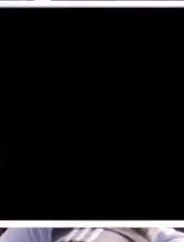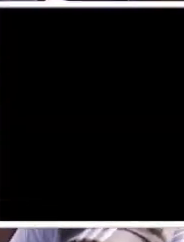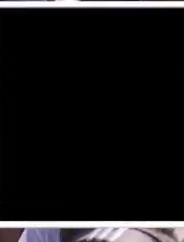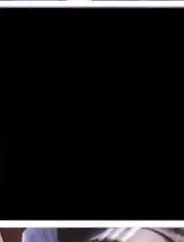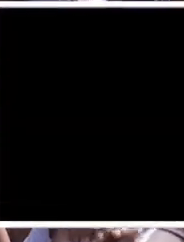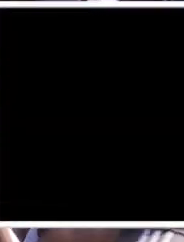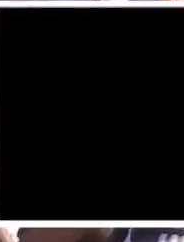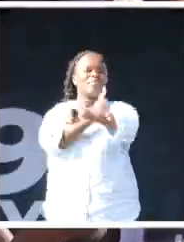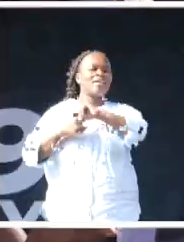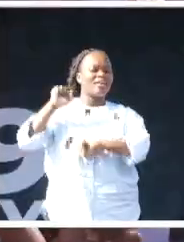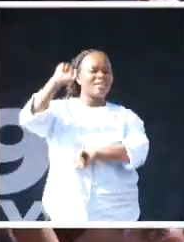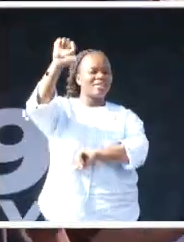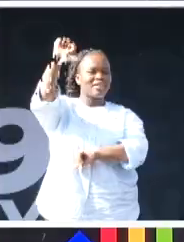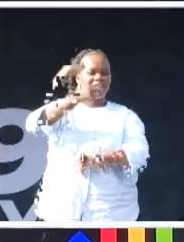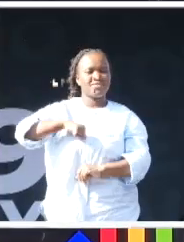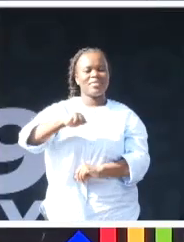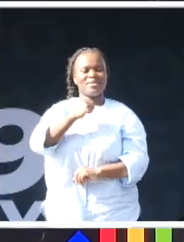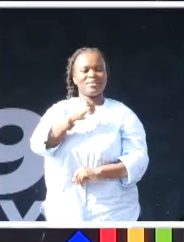Amandla.